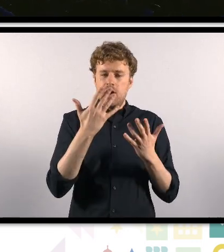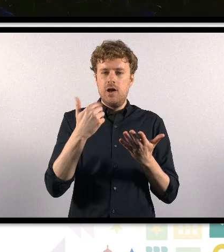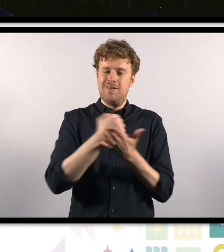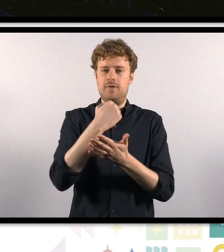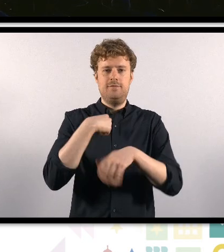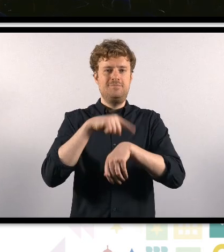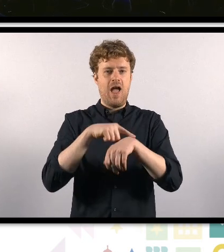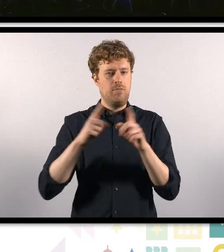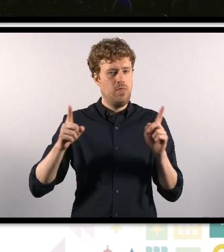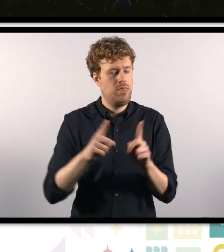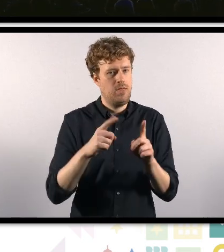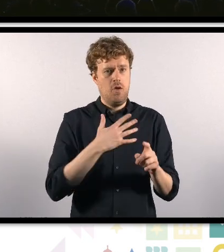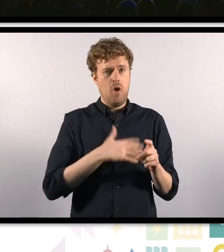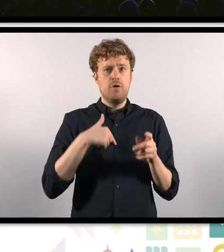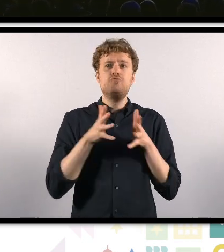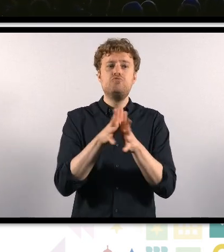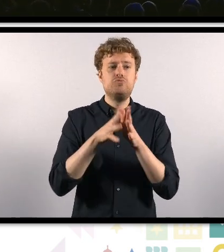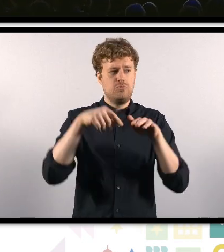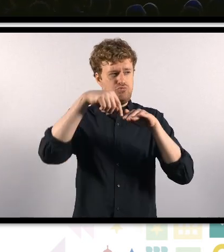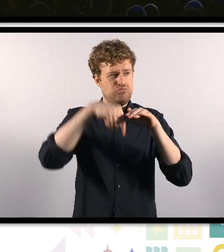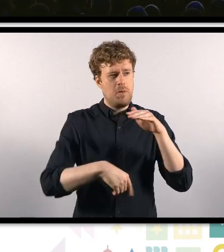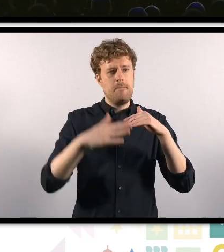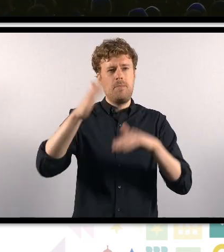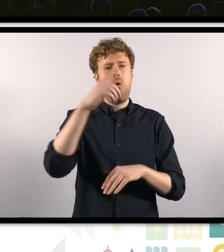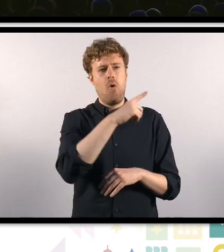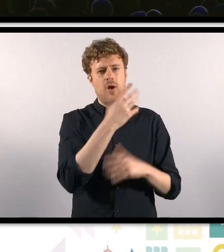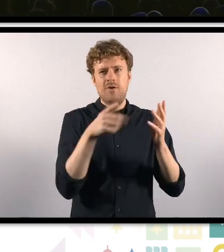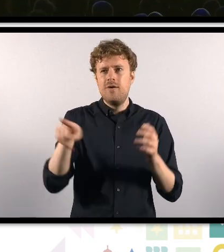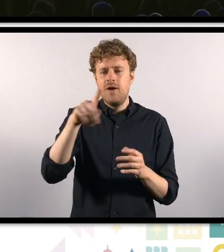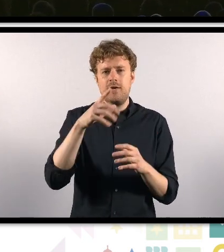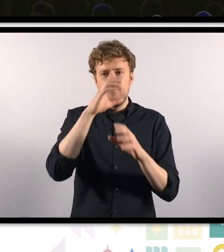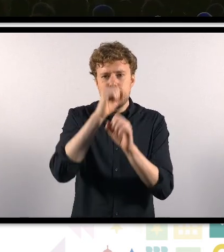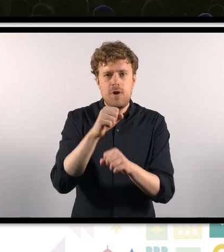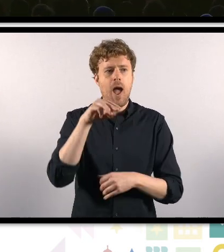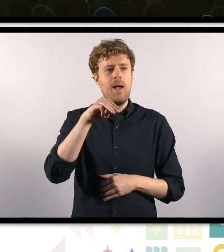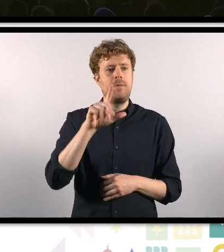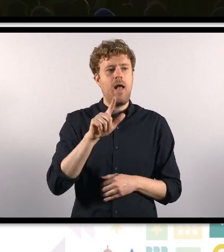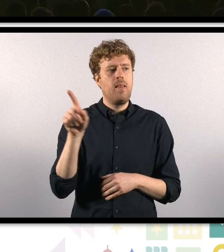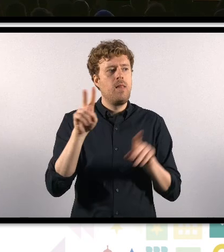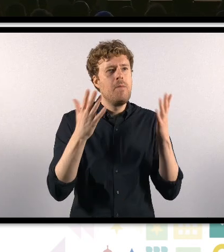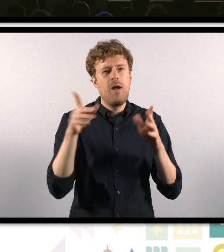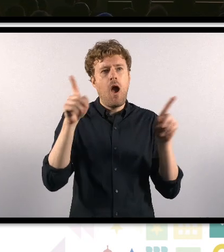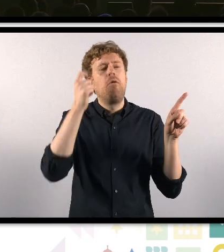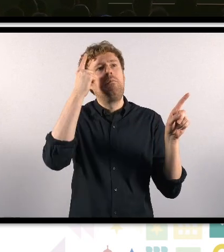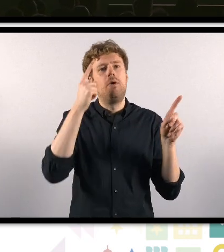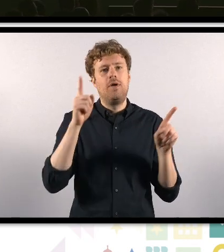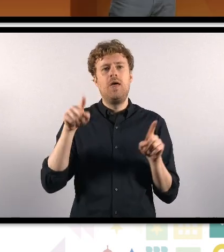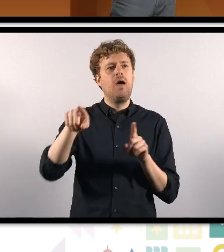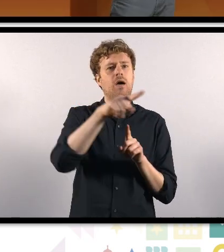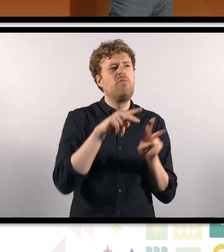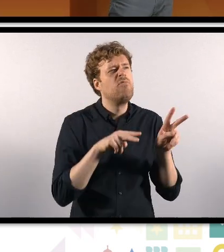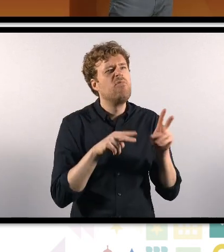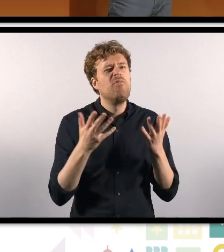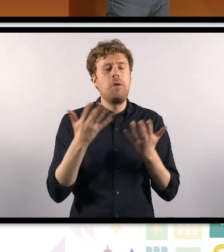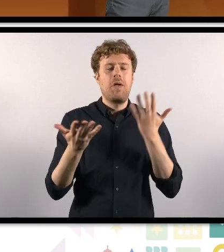get it, but I just wanted to demo how complex this project was. There's a